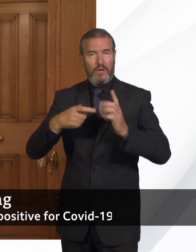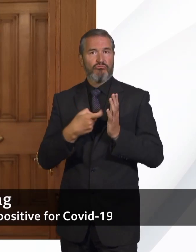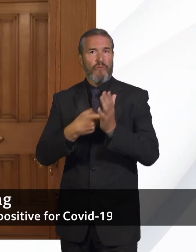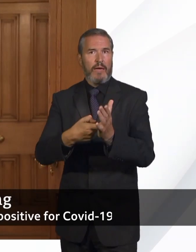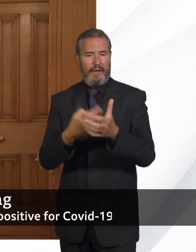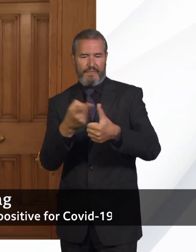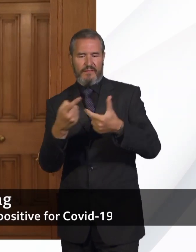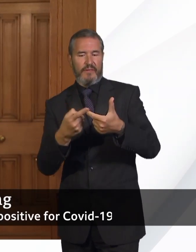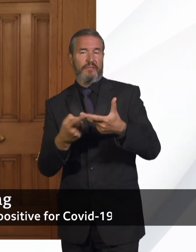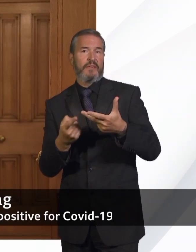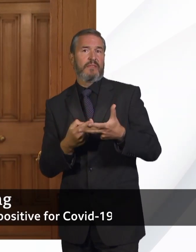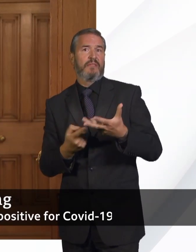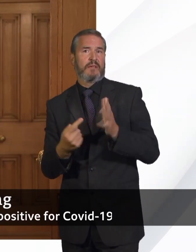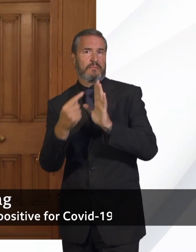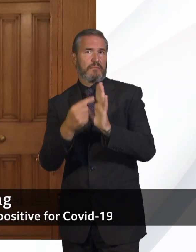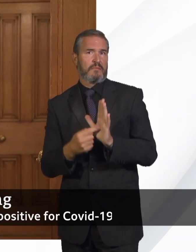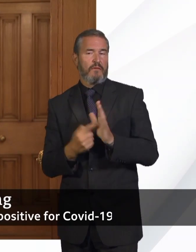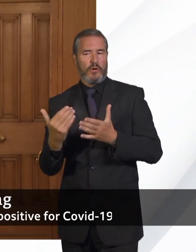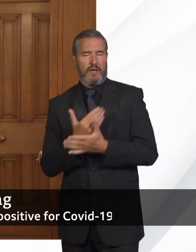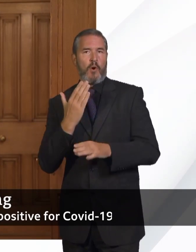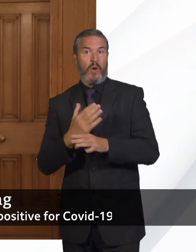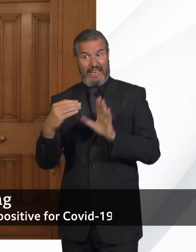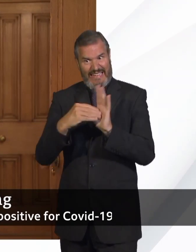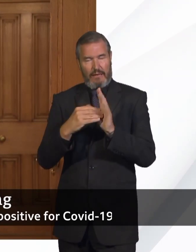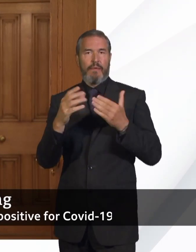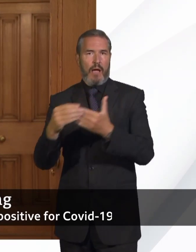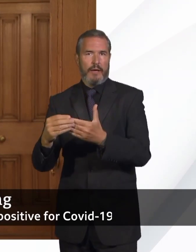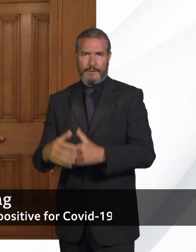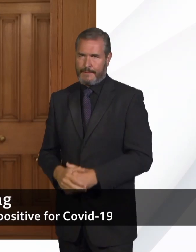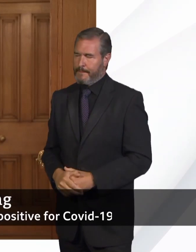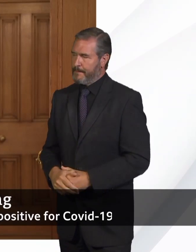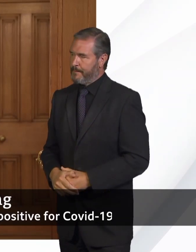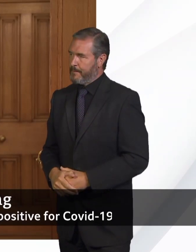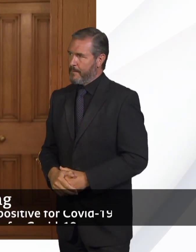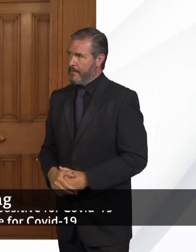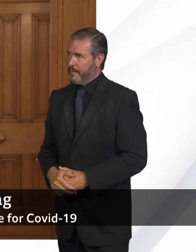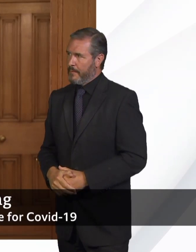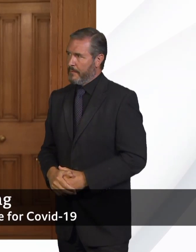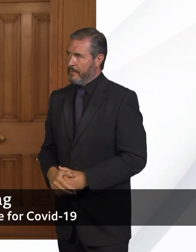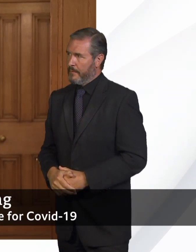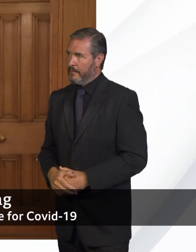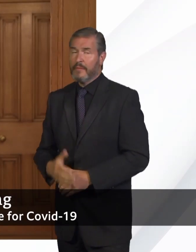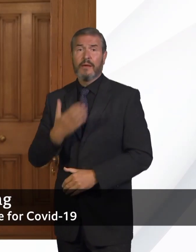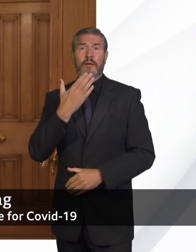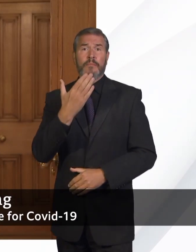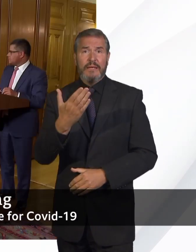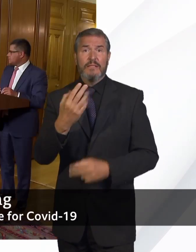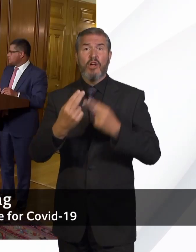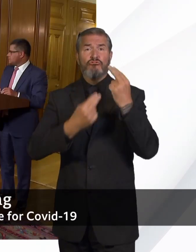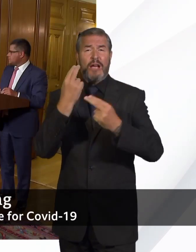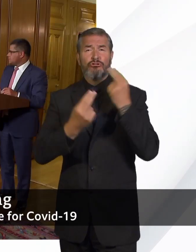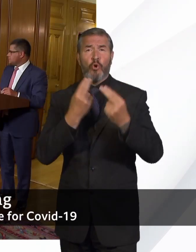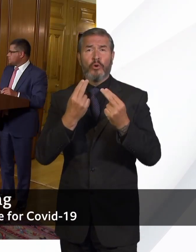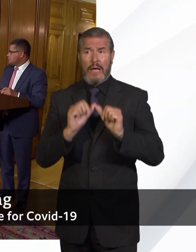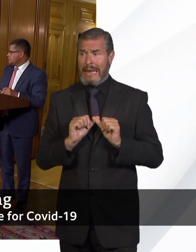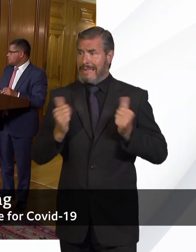recommended in our guidelines in terms of safer working. So do you have a follow-up? Could we have kind of restaurants where you eat side by side? I mean, is that the